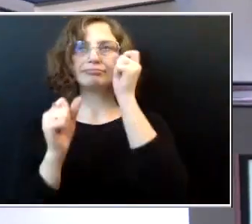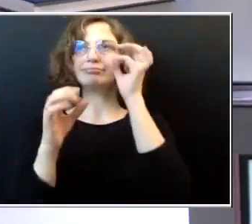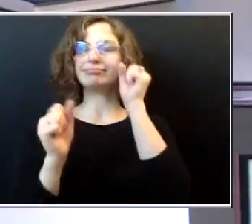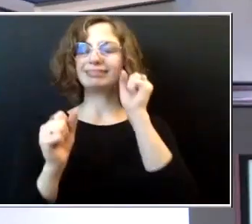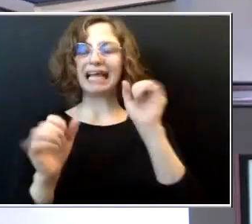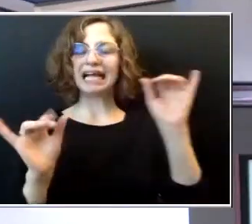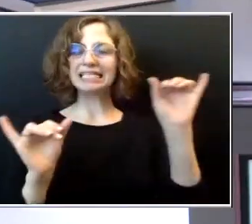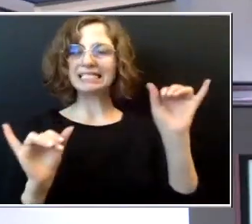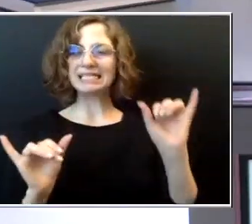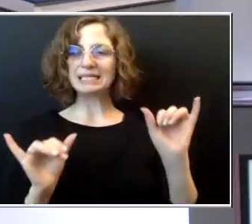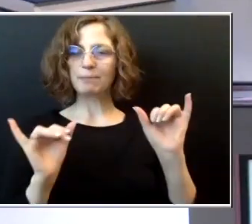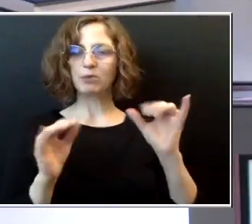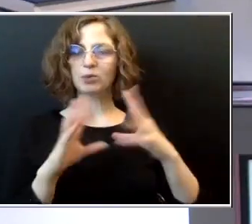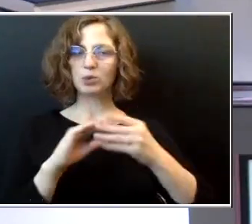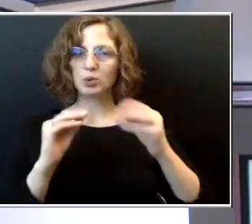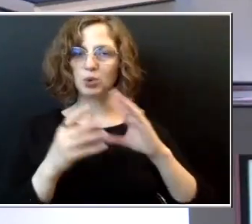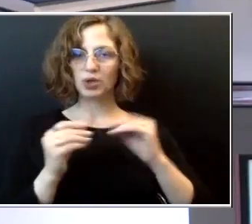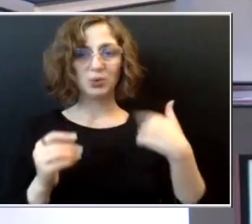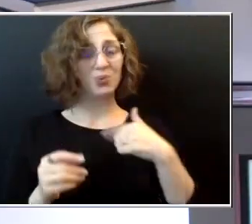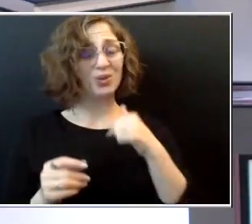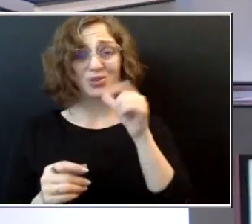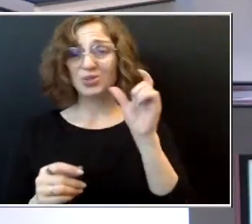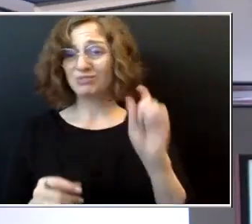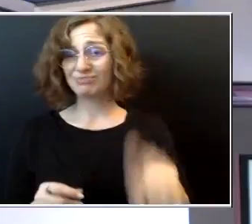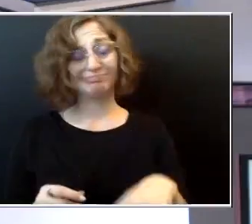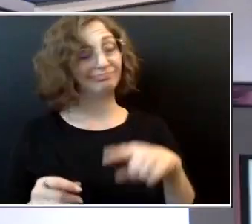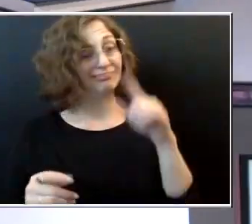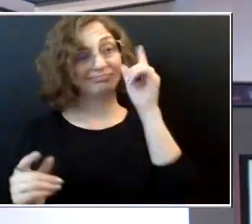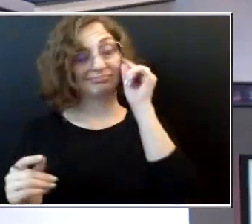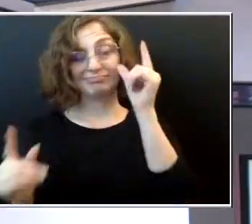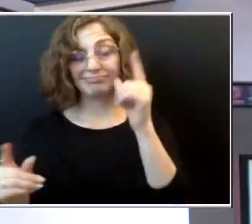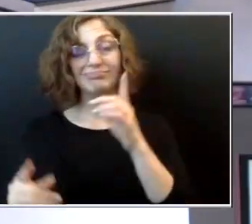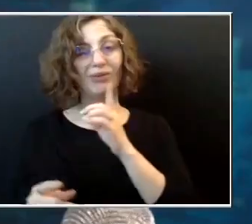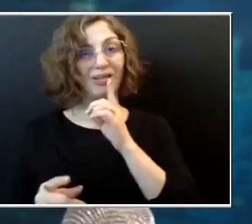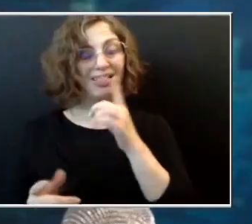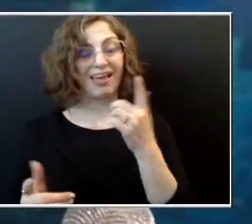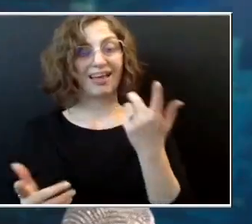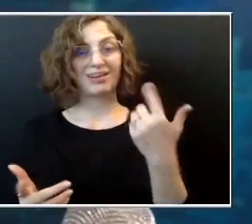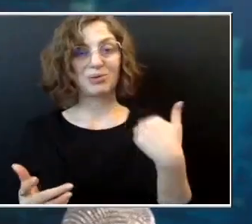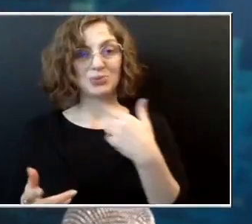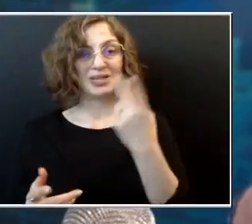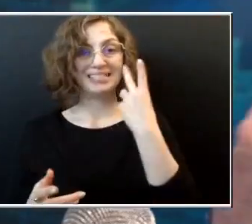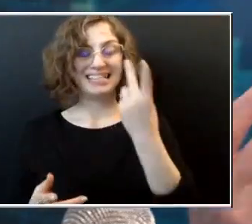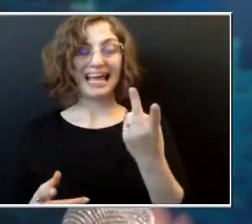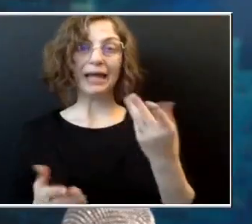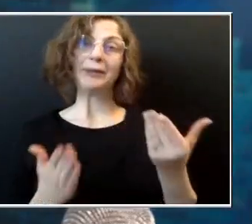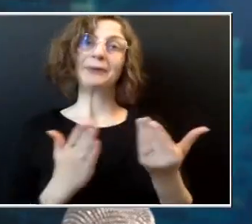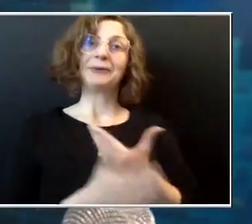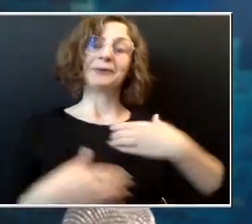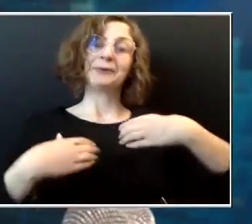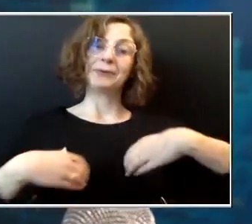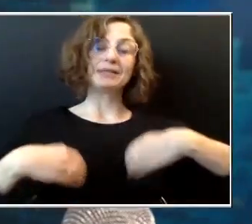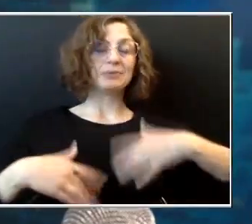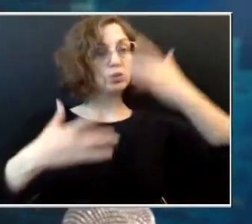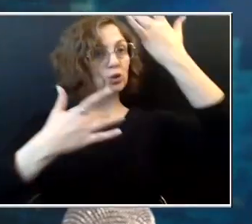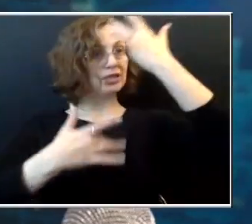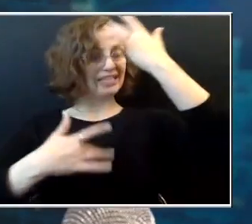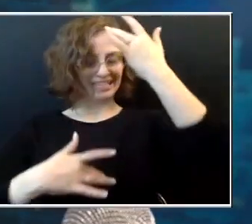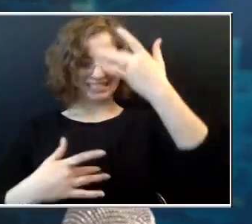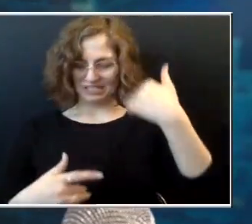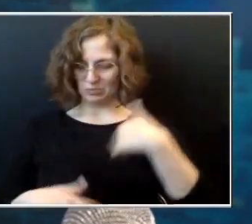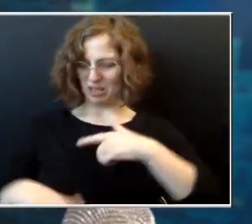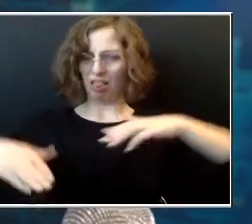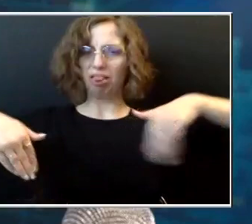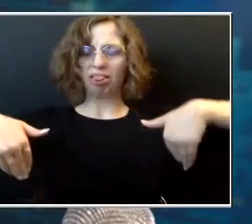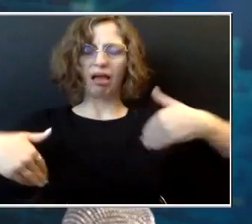of it. What it really is a story of a respiratory disease, a novel respiratory disease, to which we have no real immunity, with